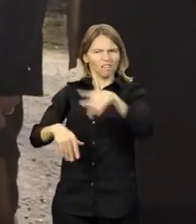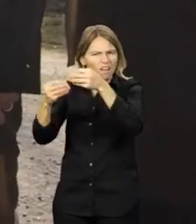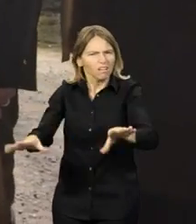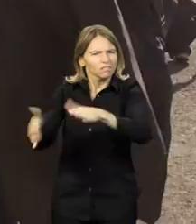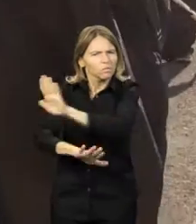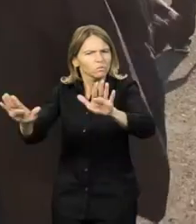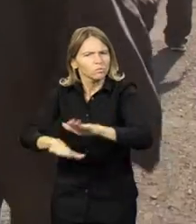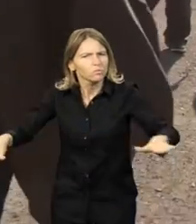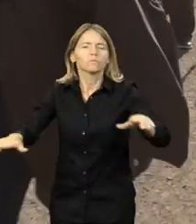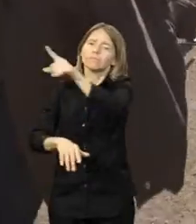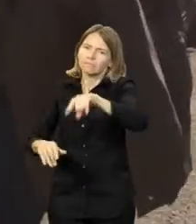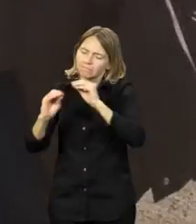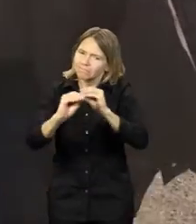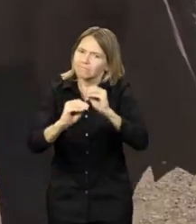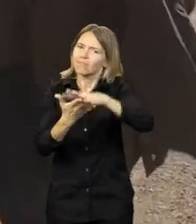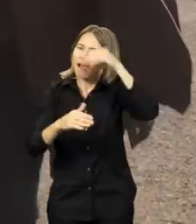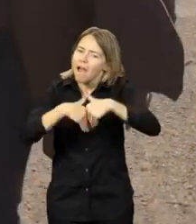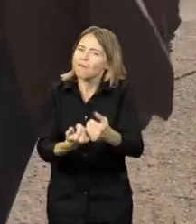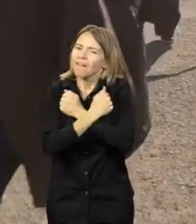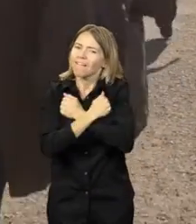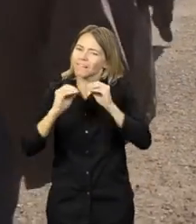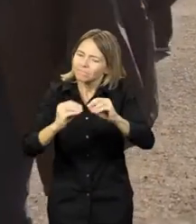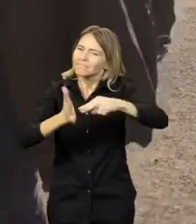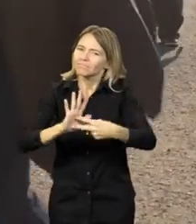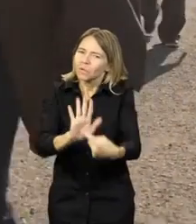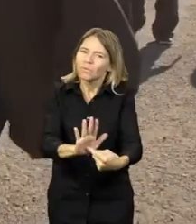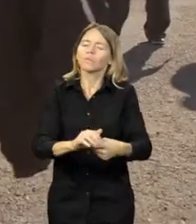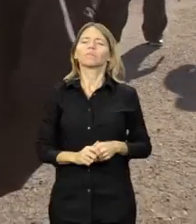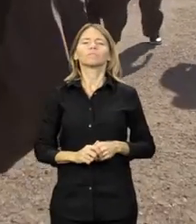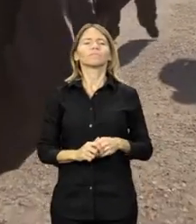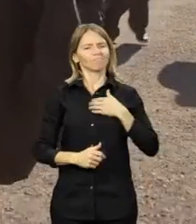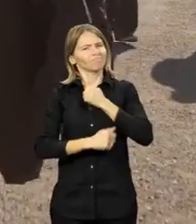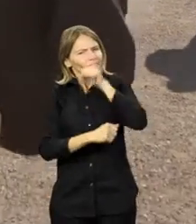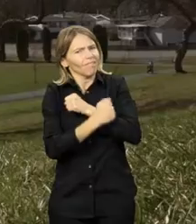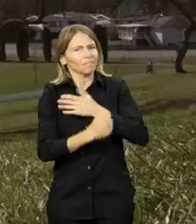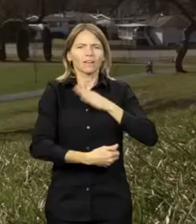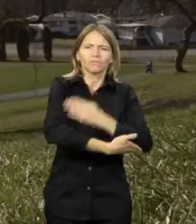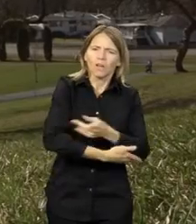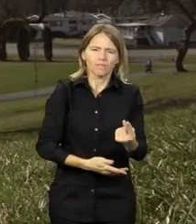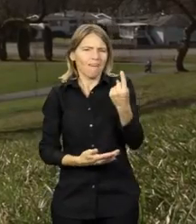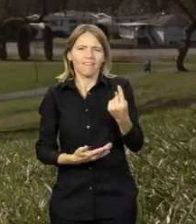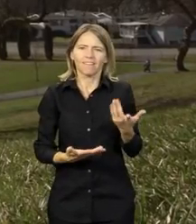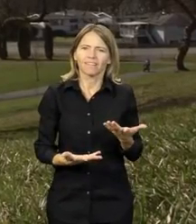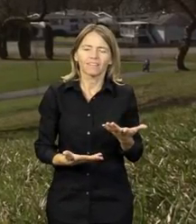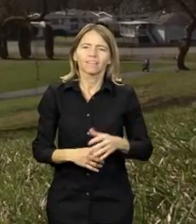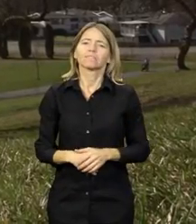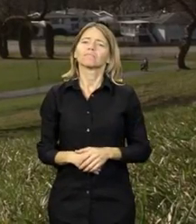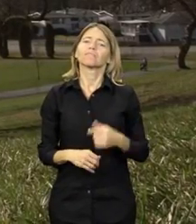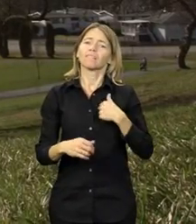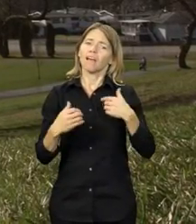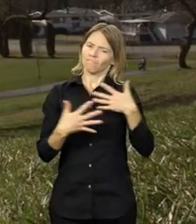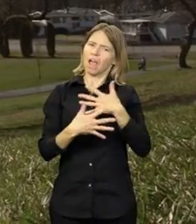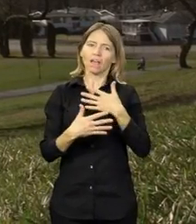when they had children of their own, they had to learn how to show them love. I love my daughter, my only